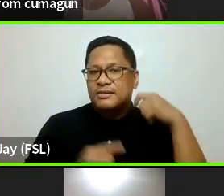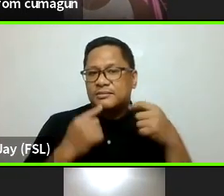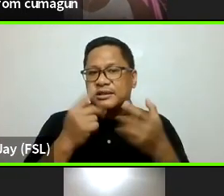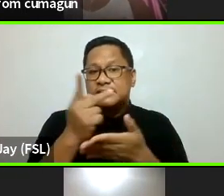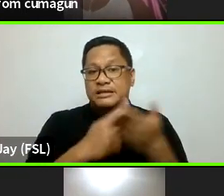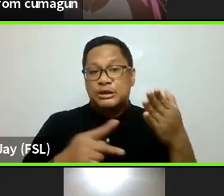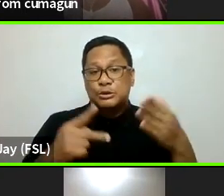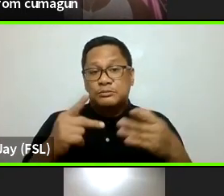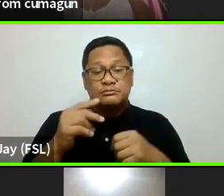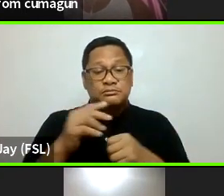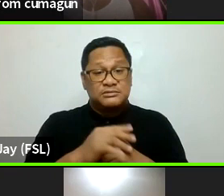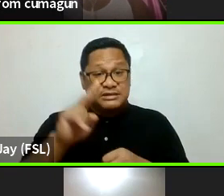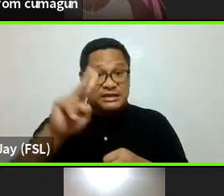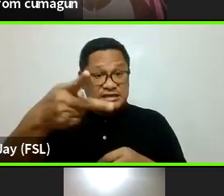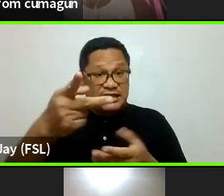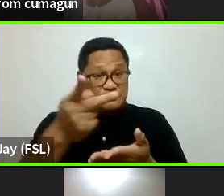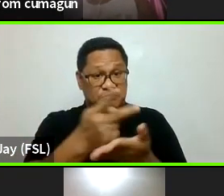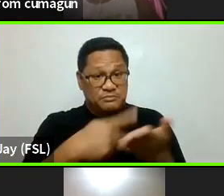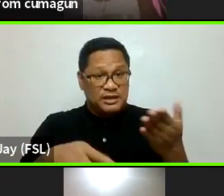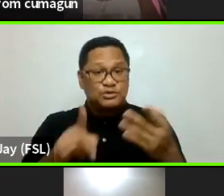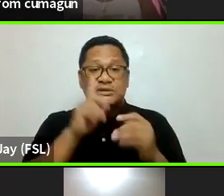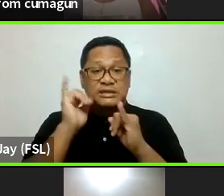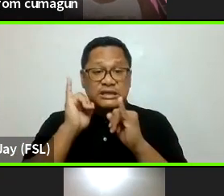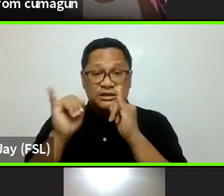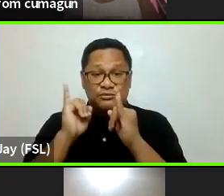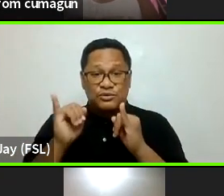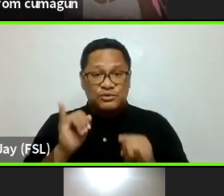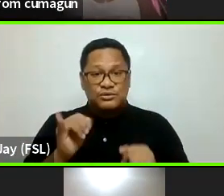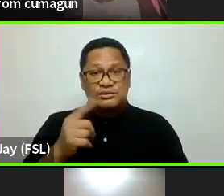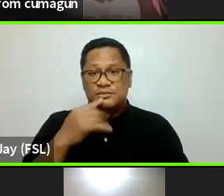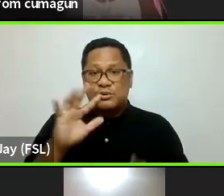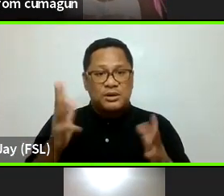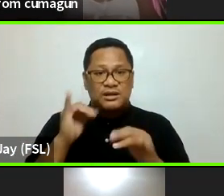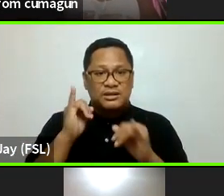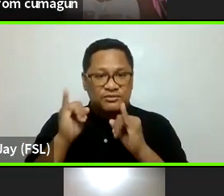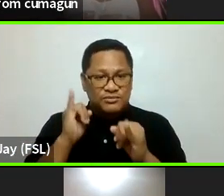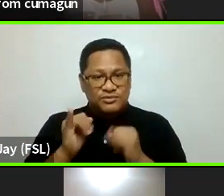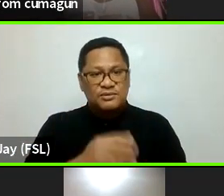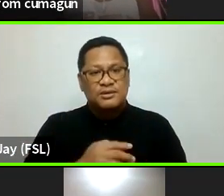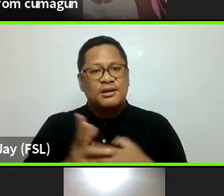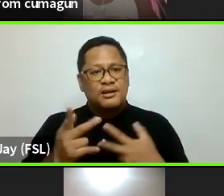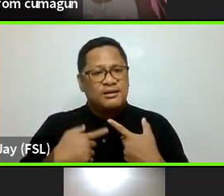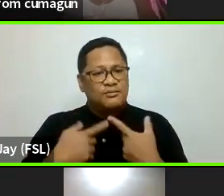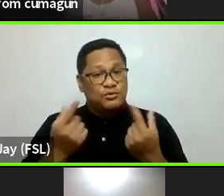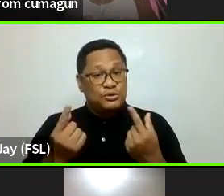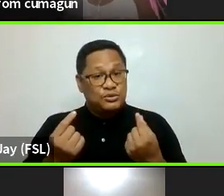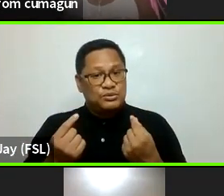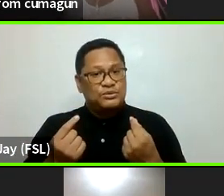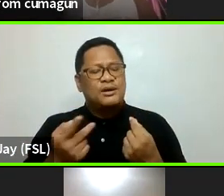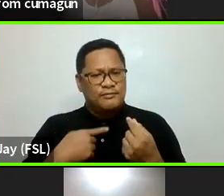is where I come in. Yung interview, I do a lot of interviewing. I do a lot of